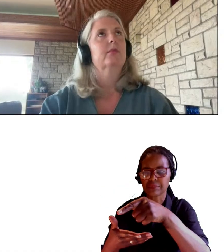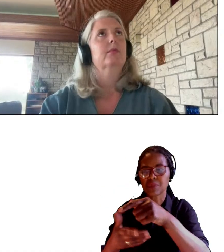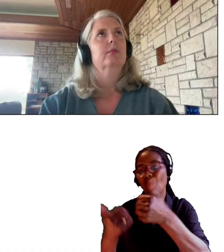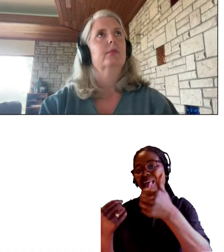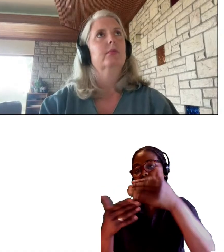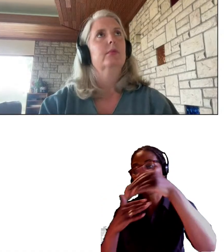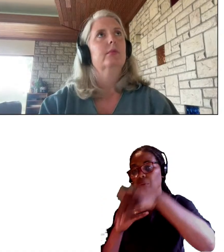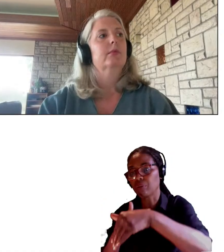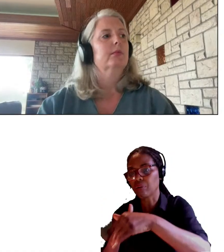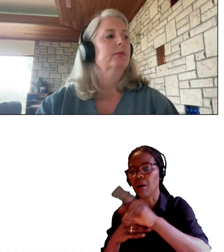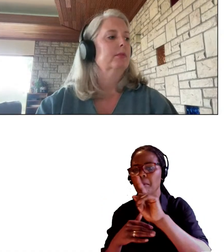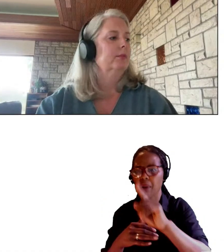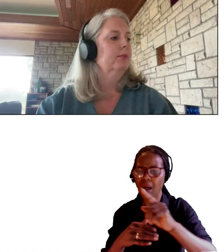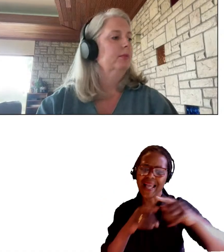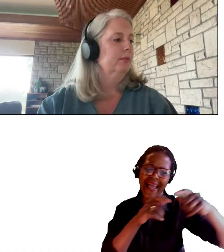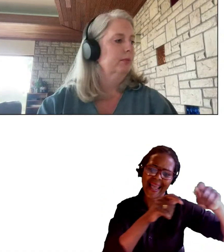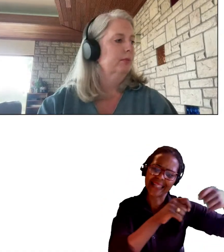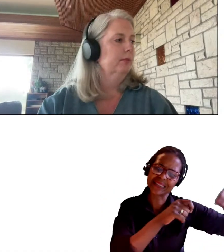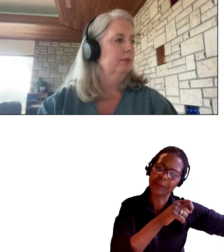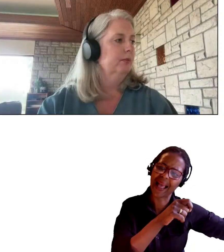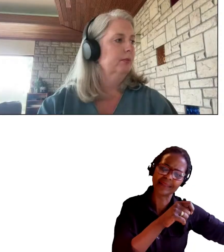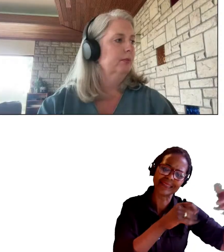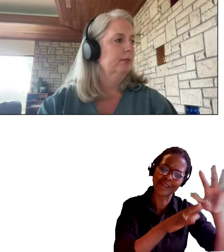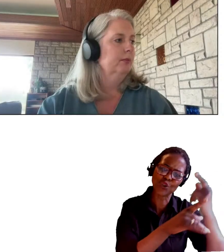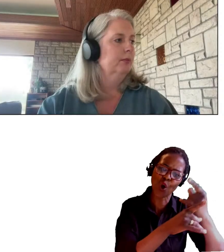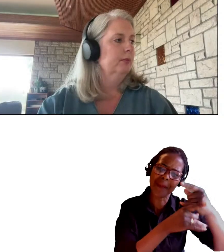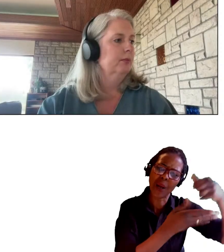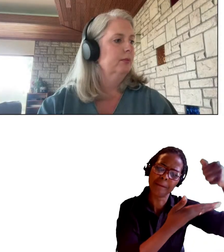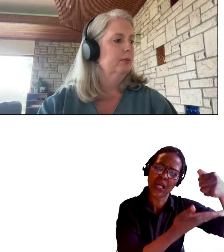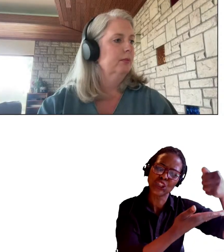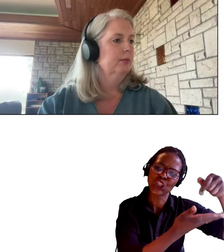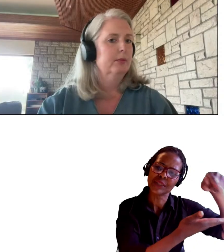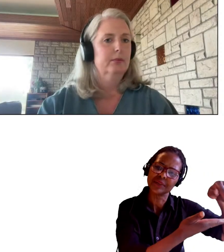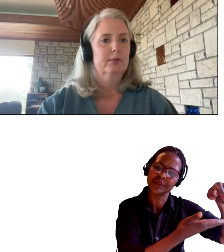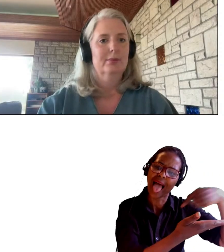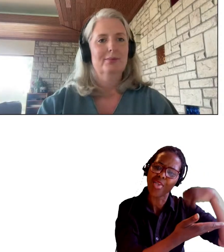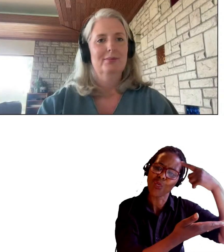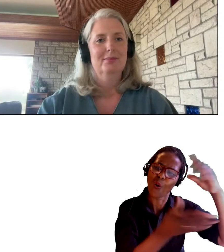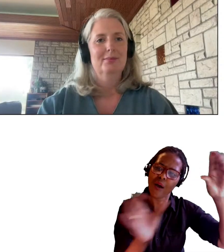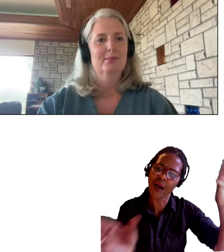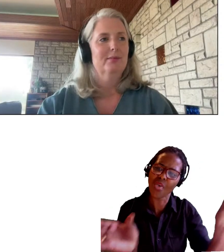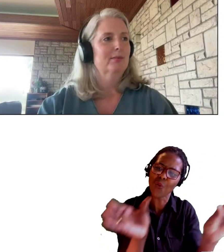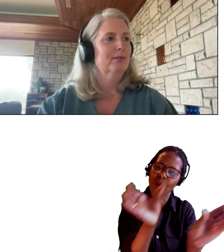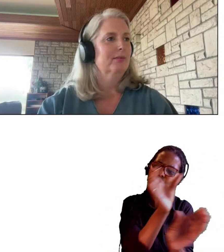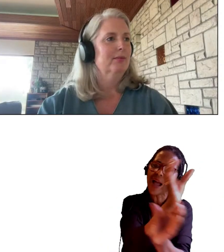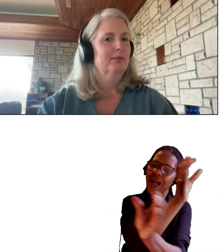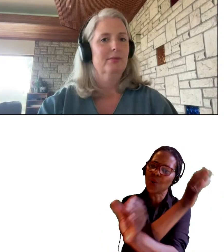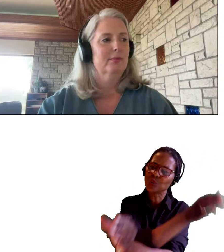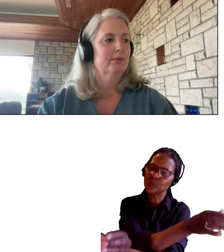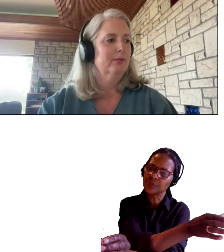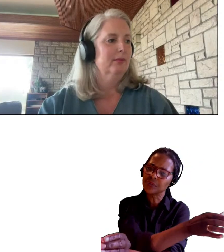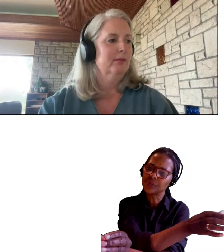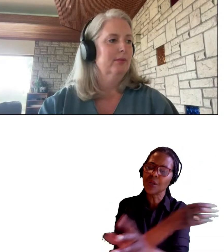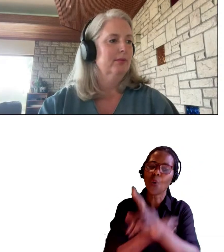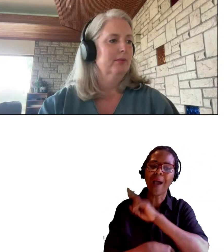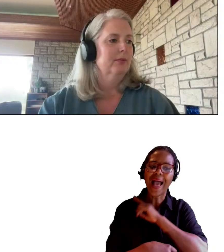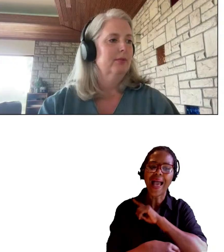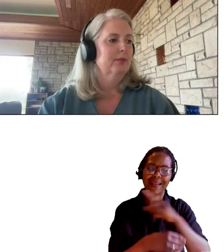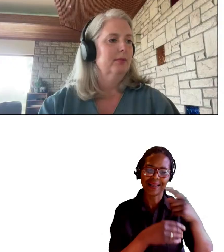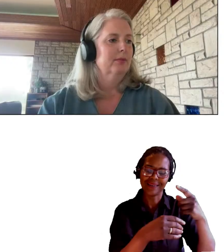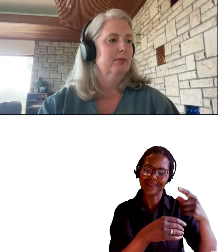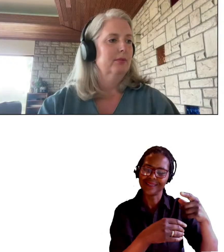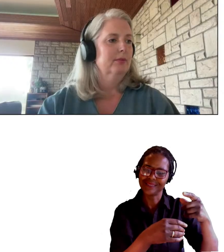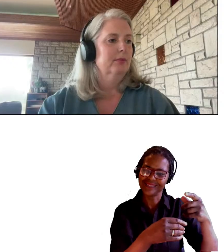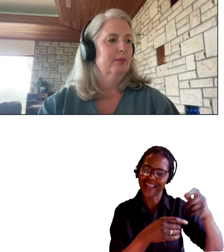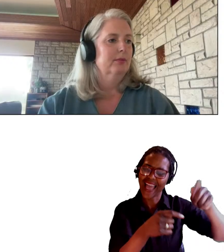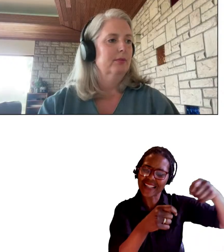expand section. I would have expected it to be the other way around, seeing as there's more funding involved with the expand projects.